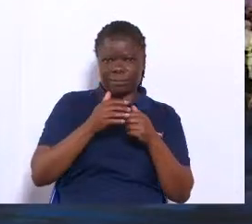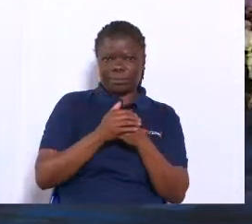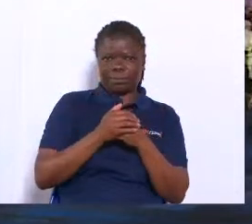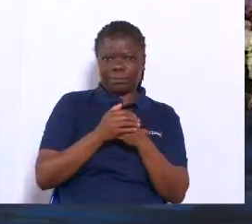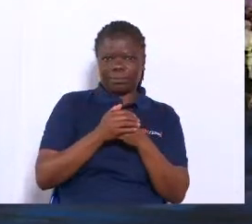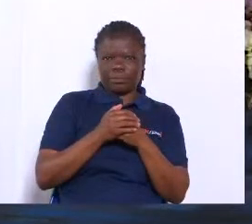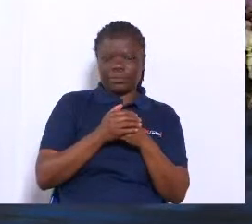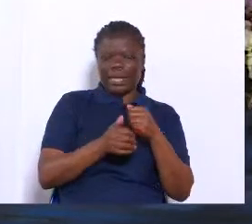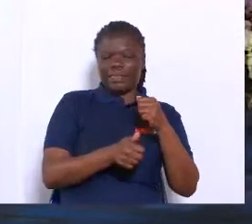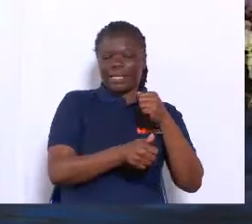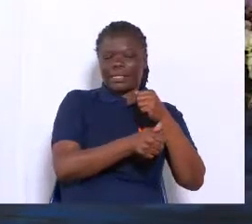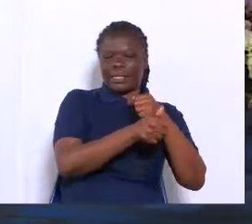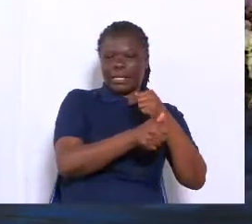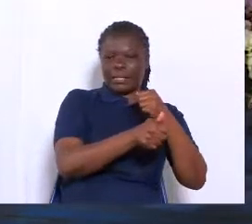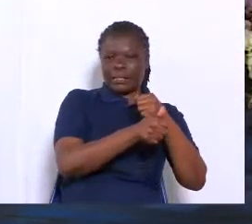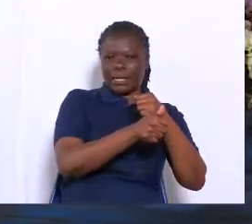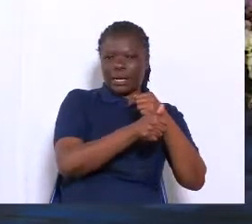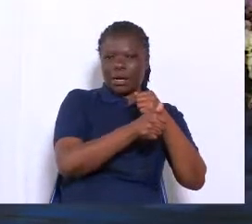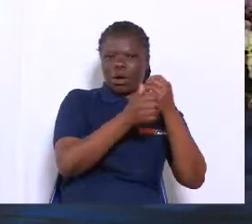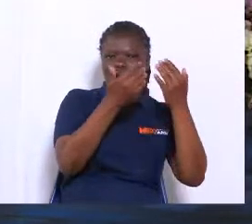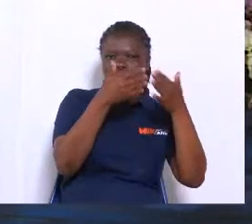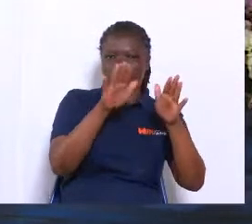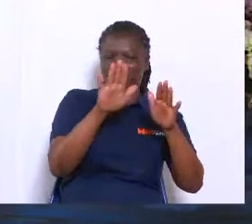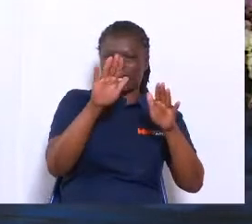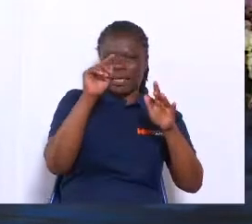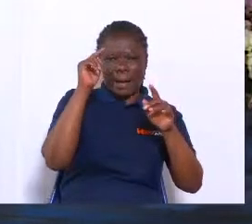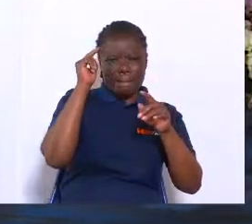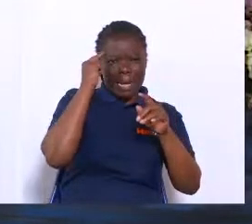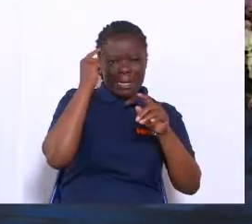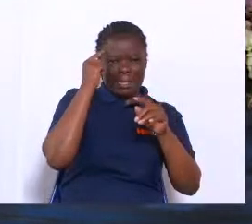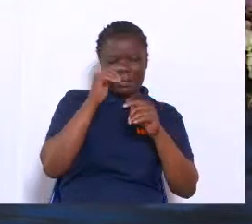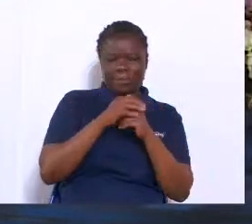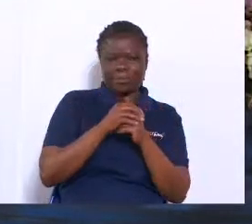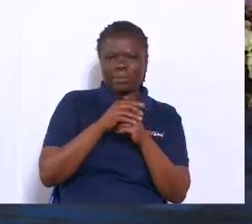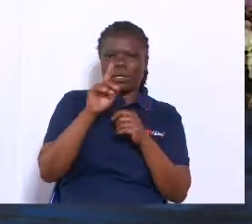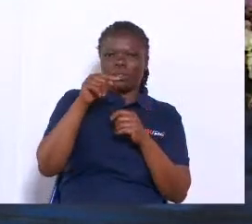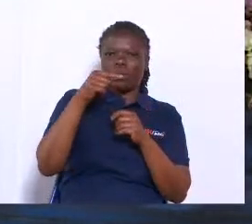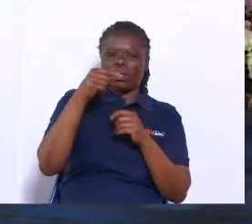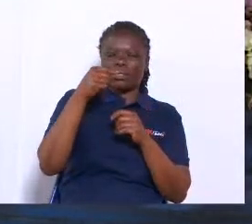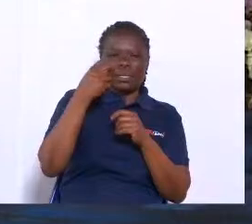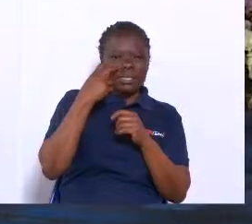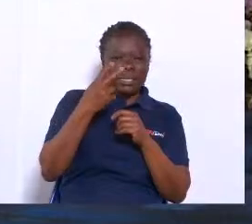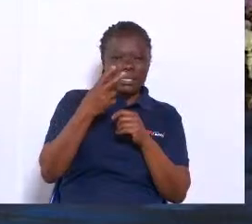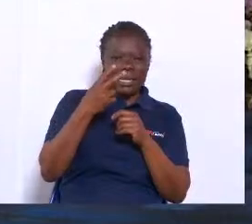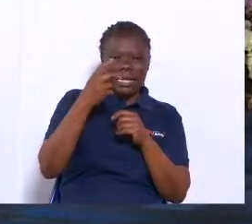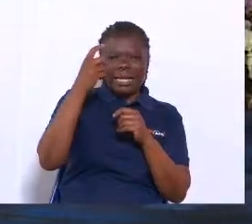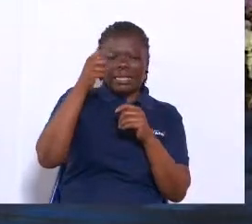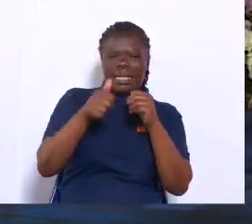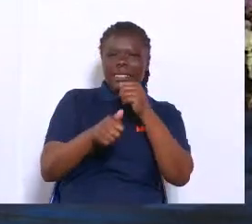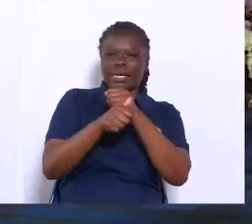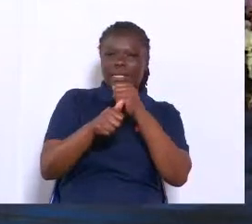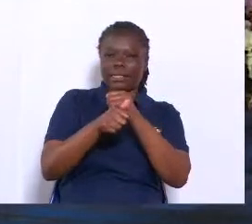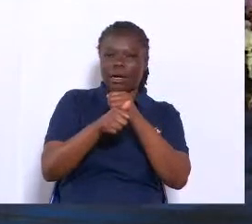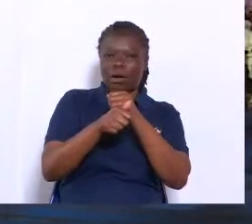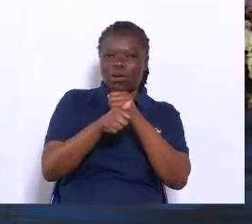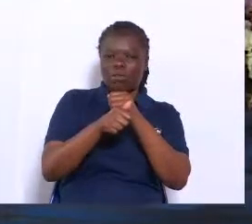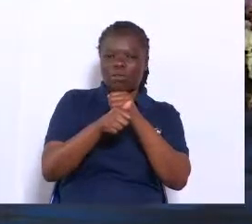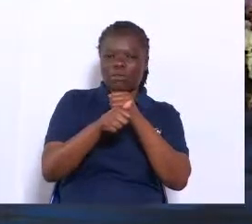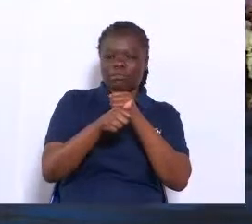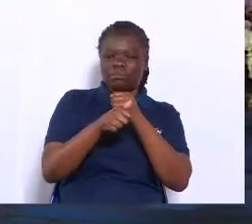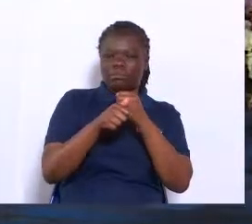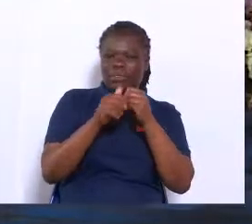the danger of losing their perspective. They've always faced the danger of compromising their